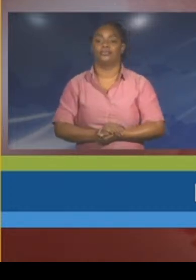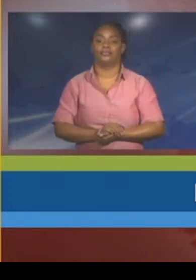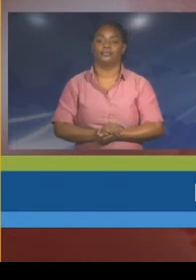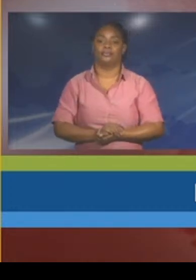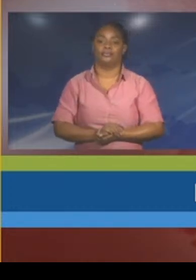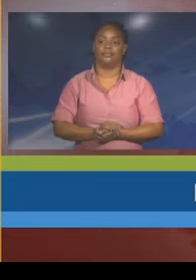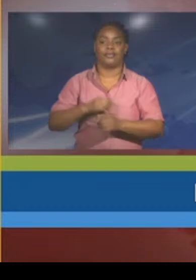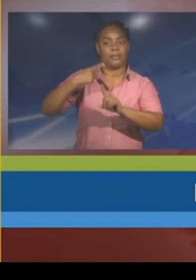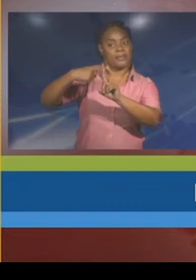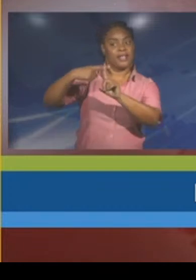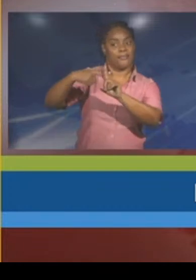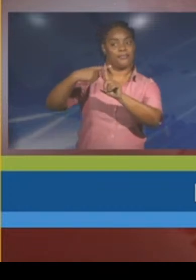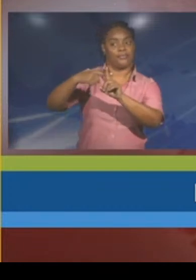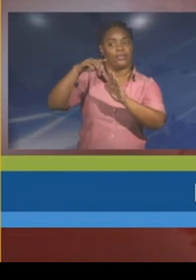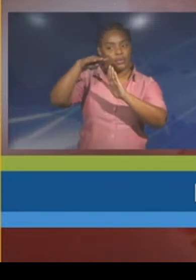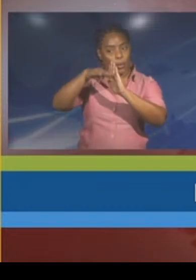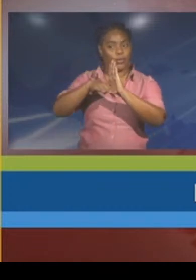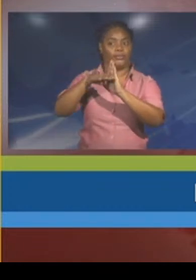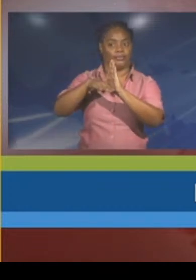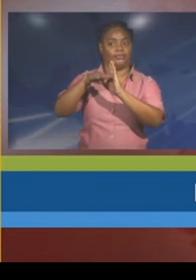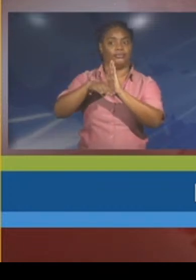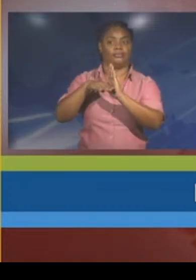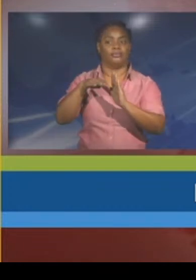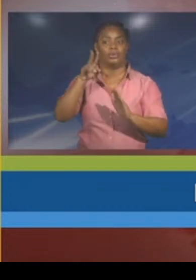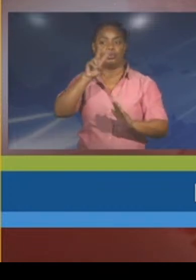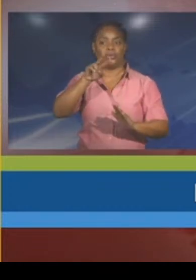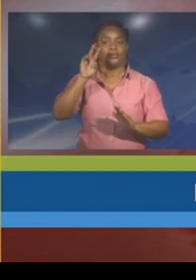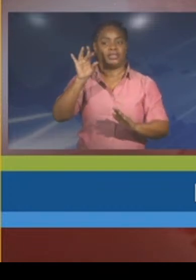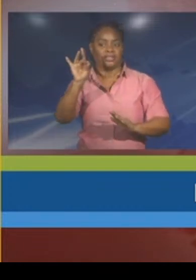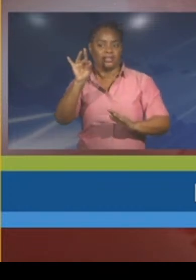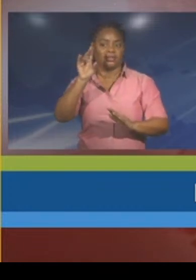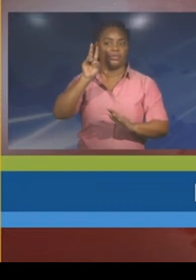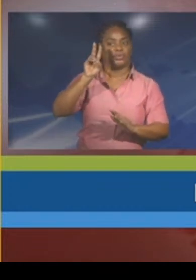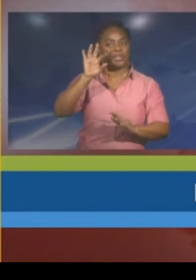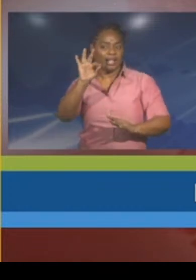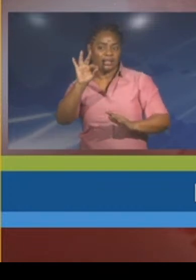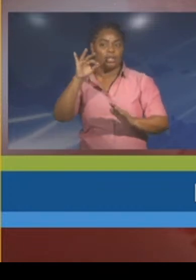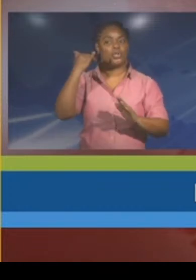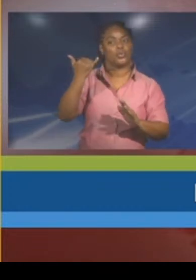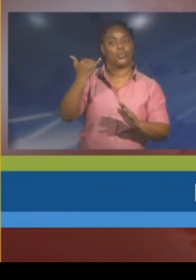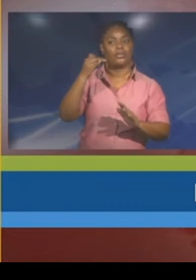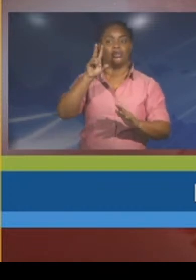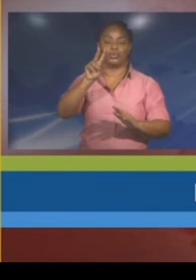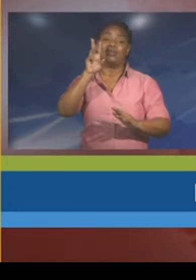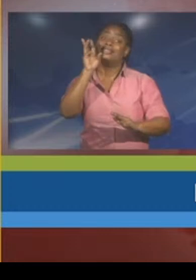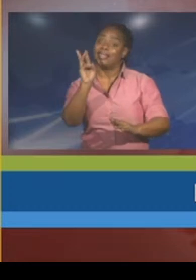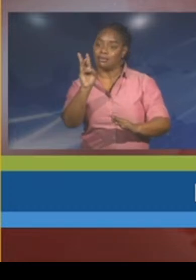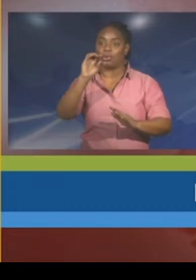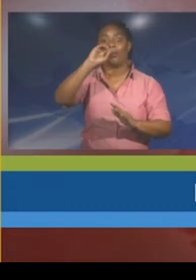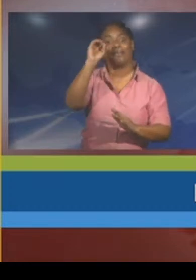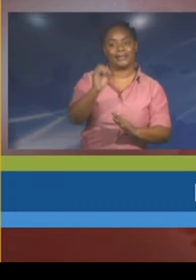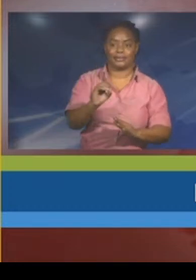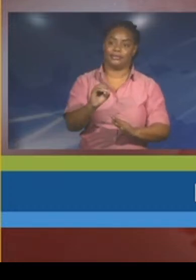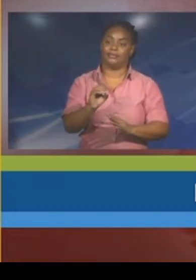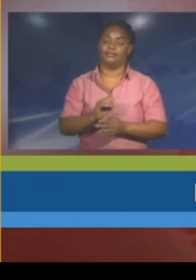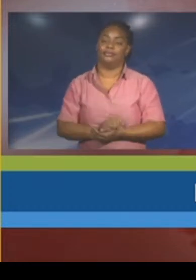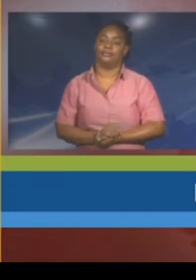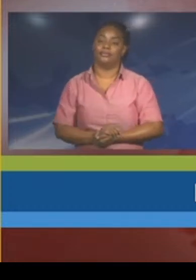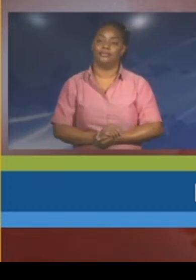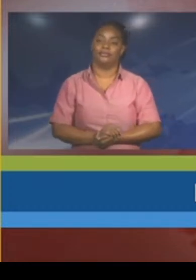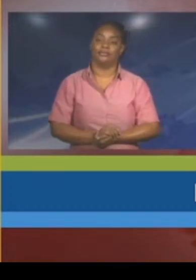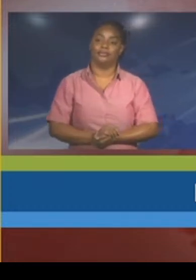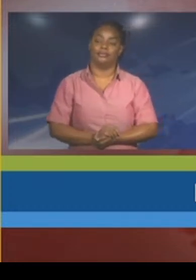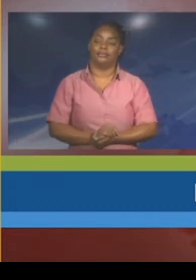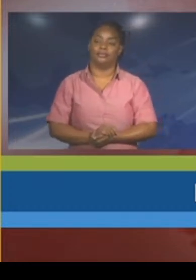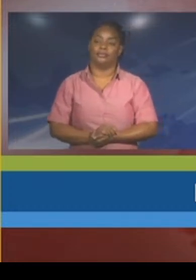28 or 29% down to about 27 or 26. So we're seeing that movement downwards, which is encouraging in terms of